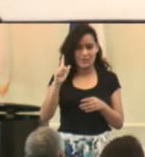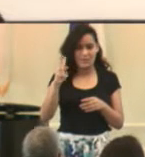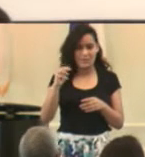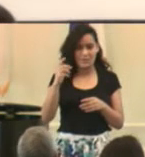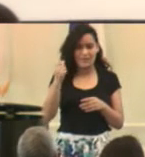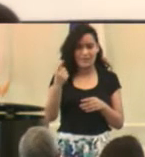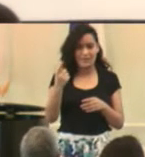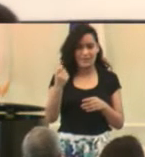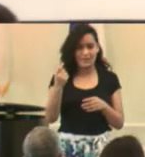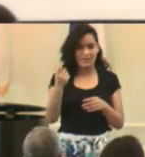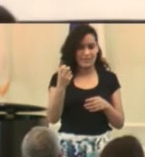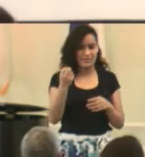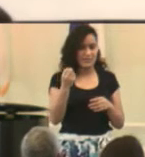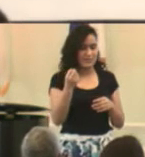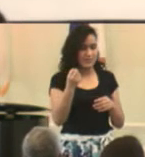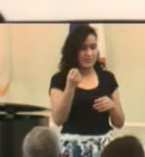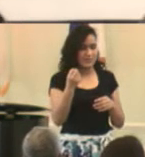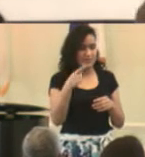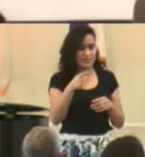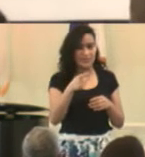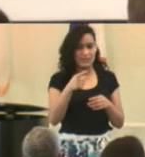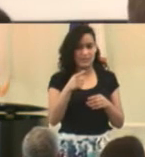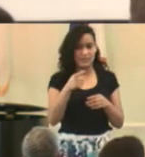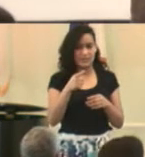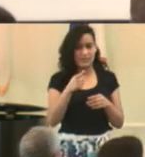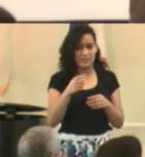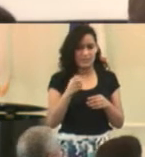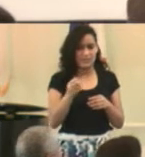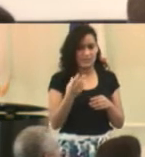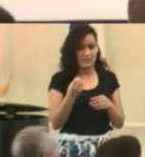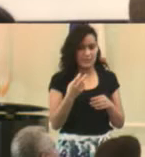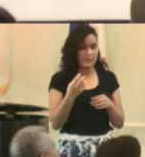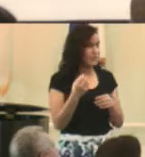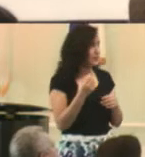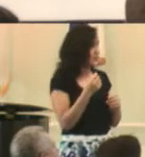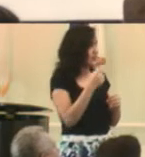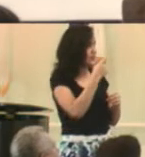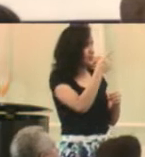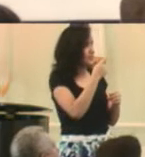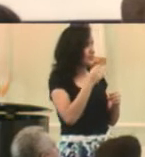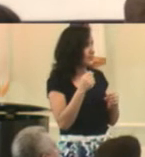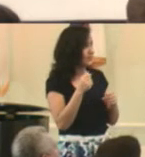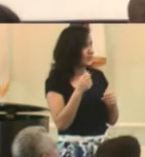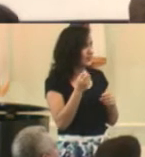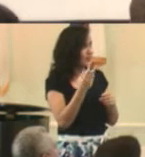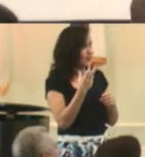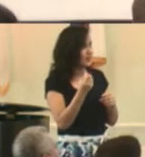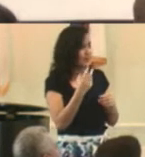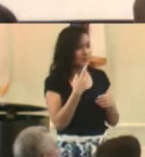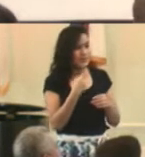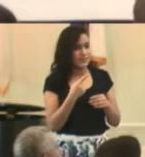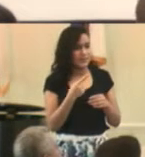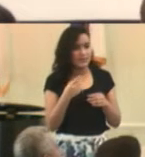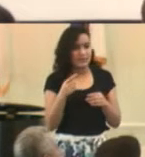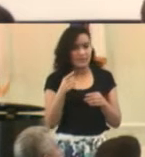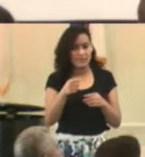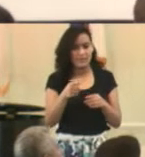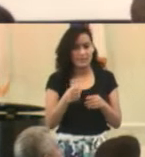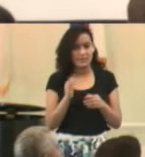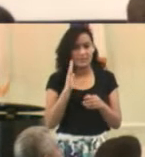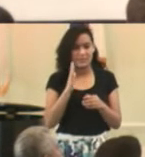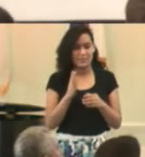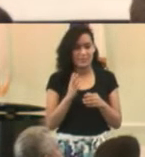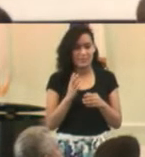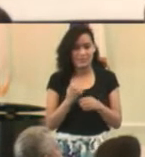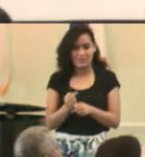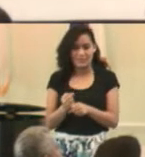says, for he will order his angels to protect you wherever you go. And verse 12 says, they will hold you up with their